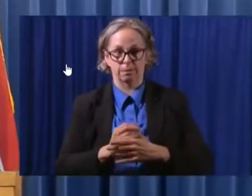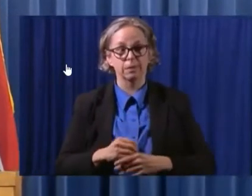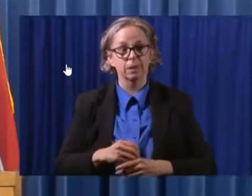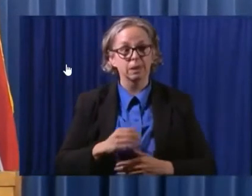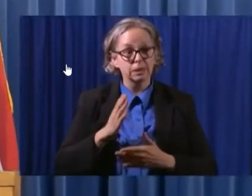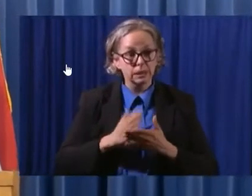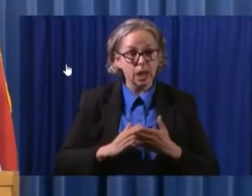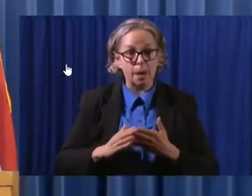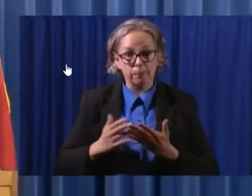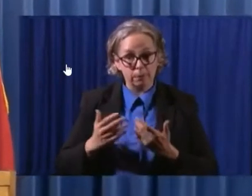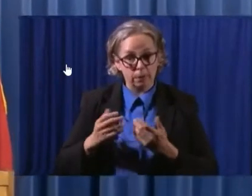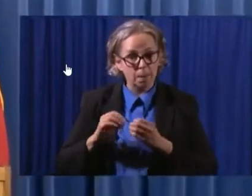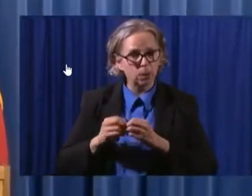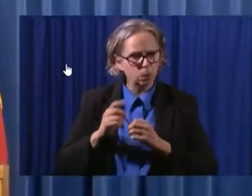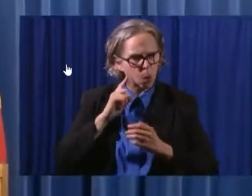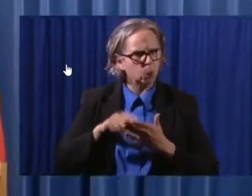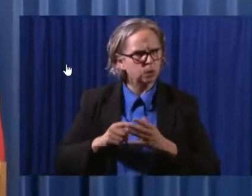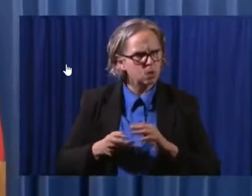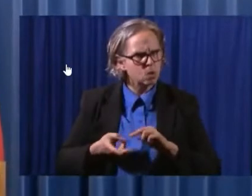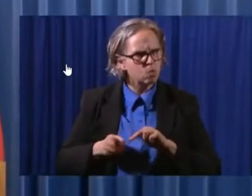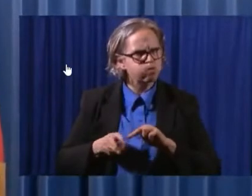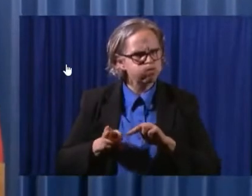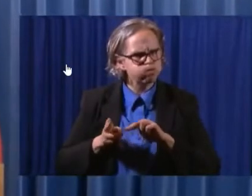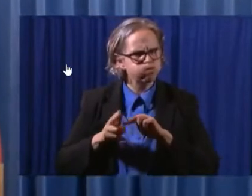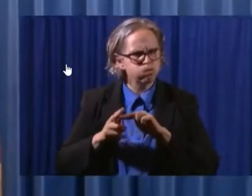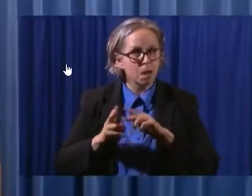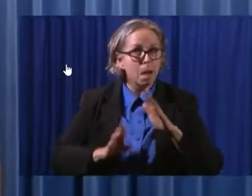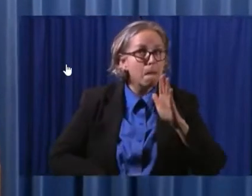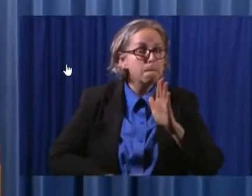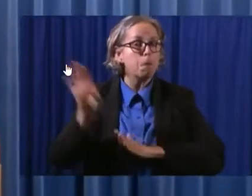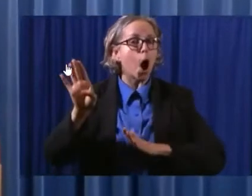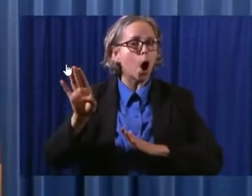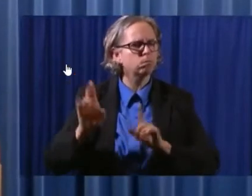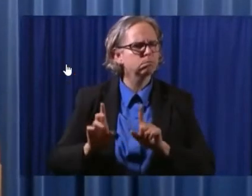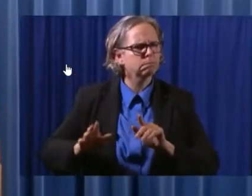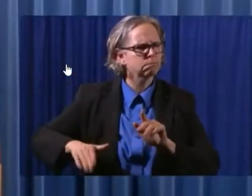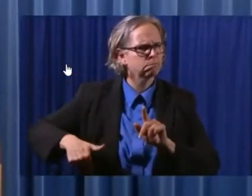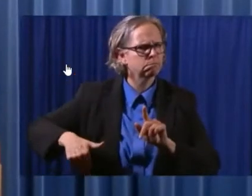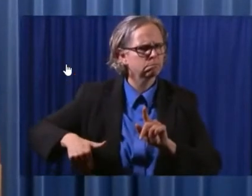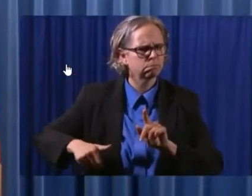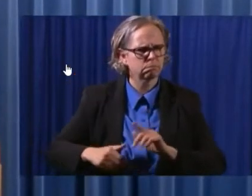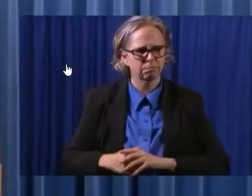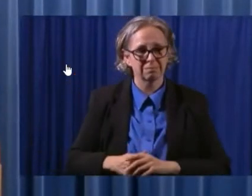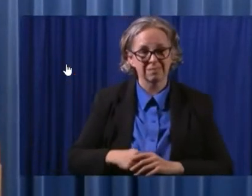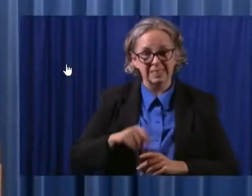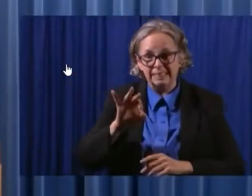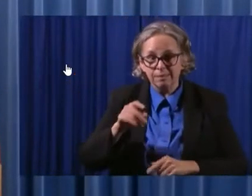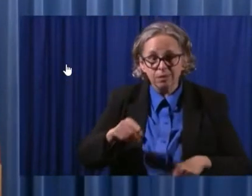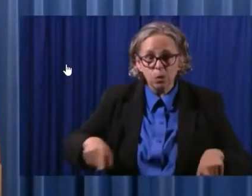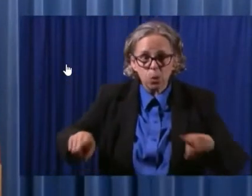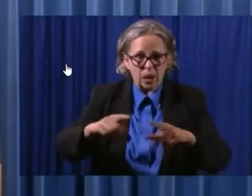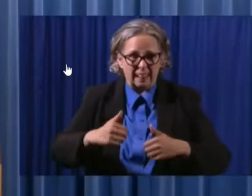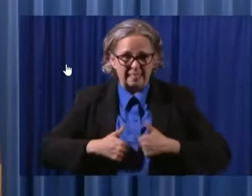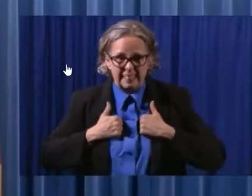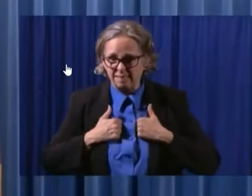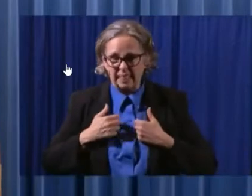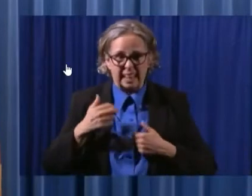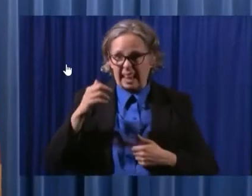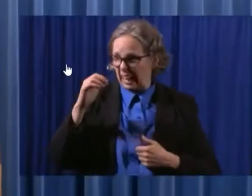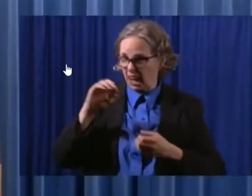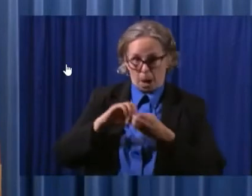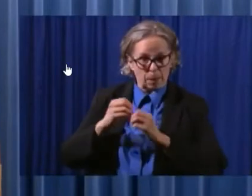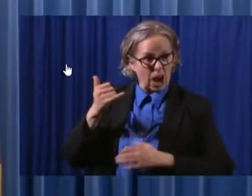day, but not necessarily a rapid spread. And I caution you, though, if you live in one of these counties, we should not have a false sense